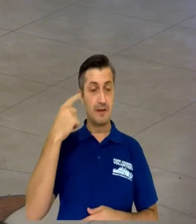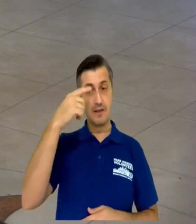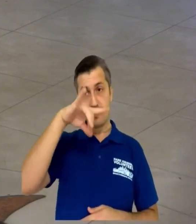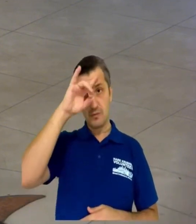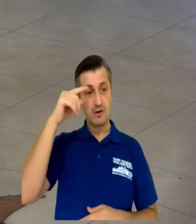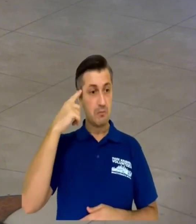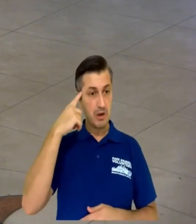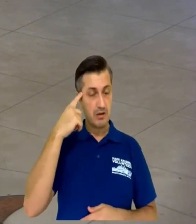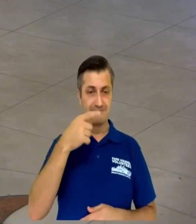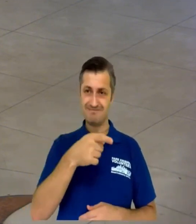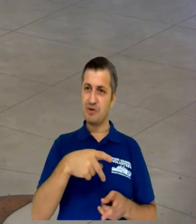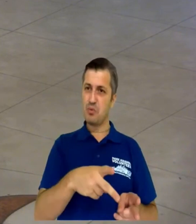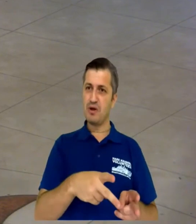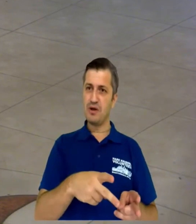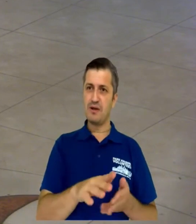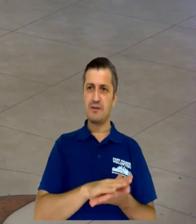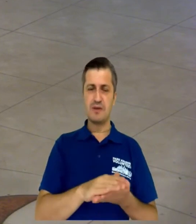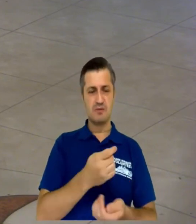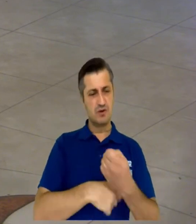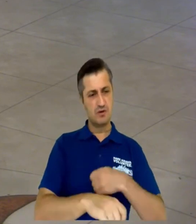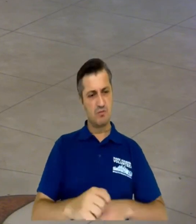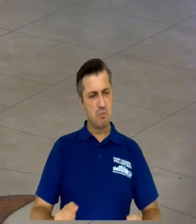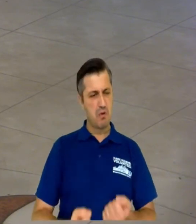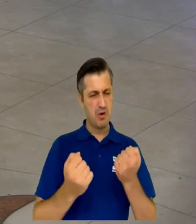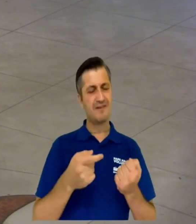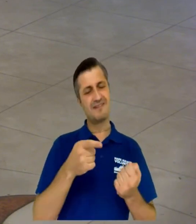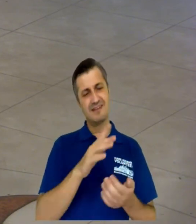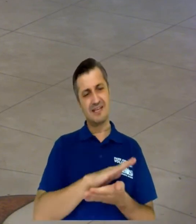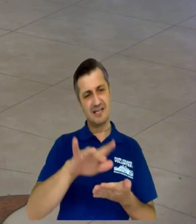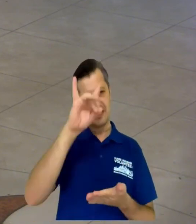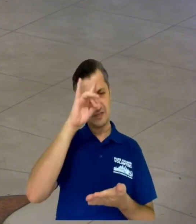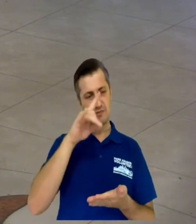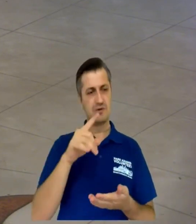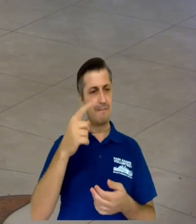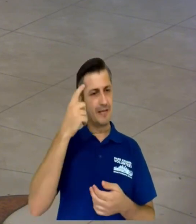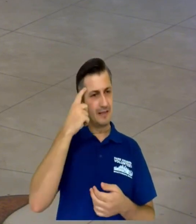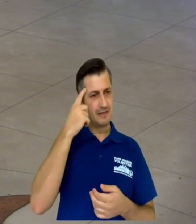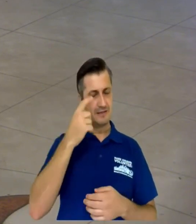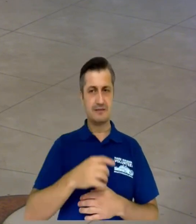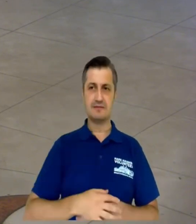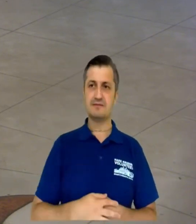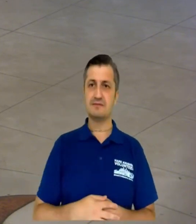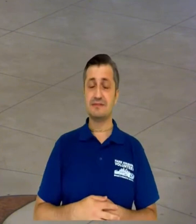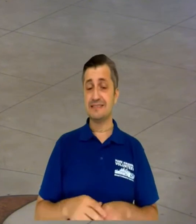powerful. The Hiranyakashipu mentality. And it's of lots of people's mentality today, right?